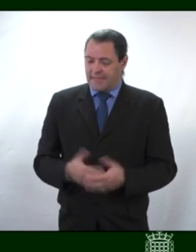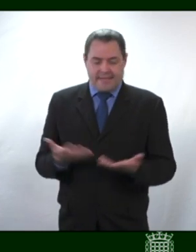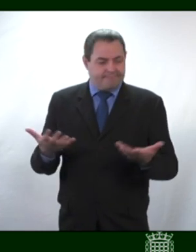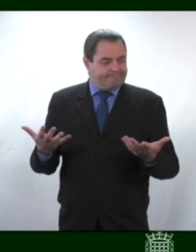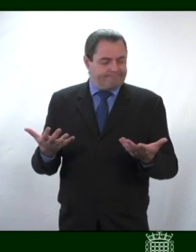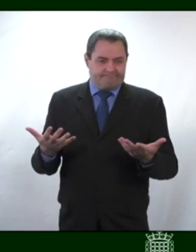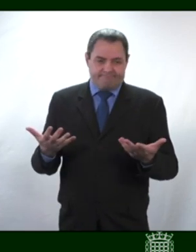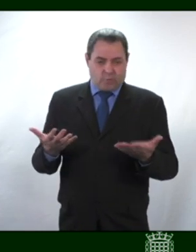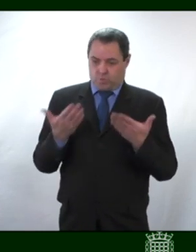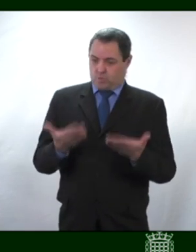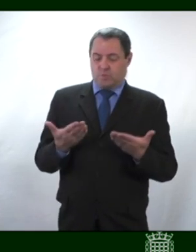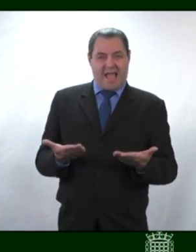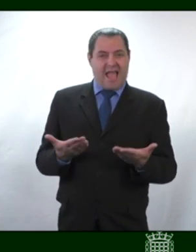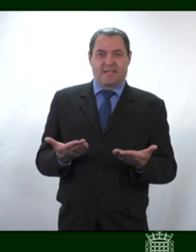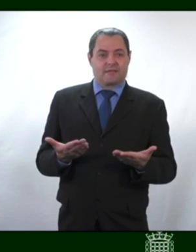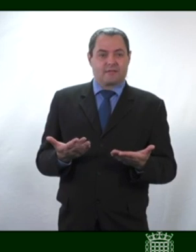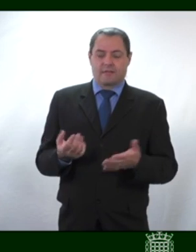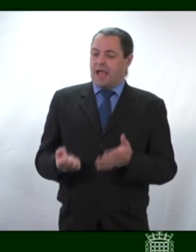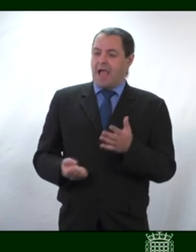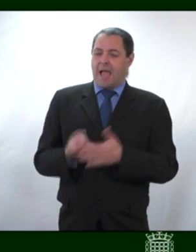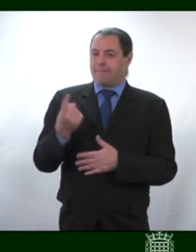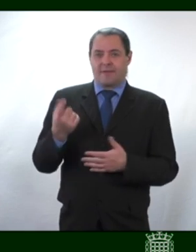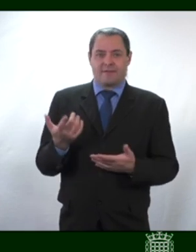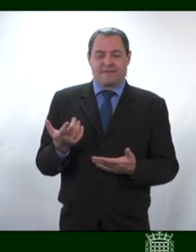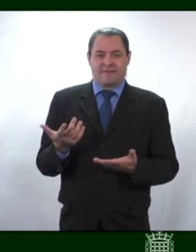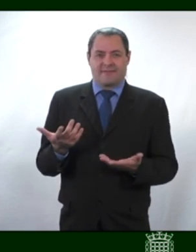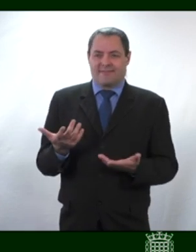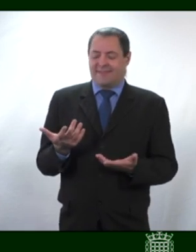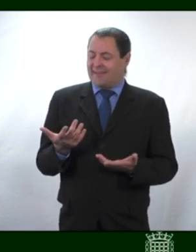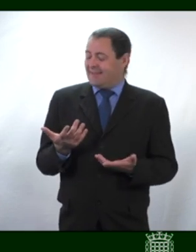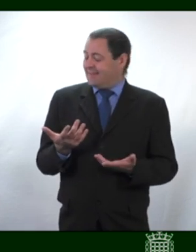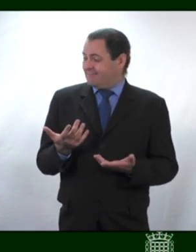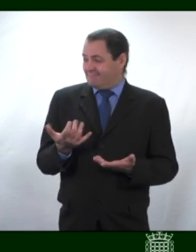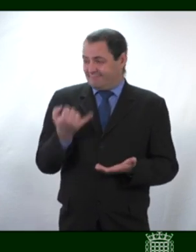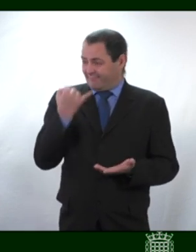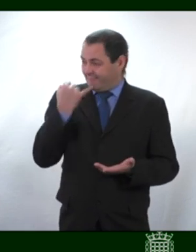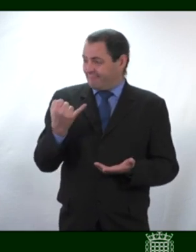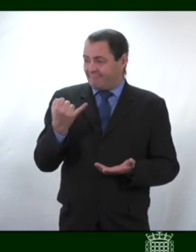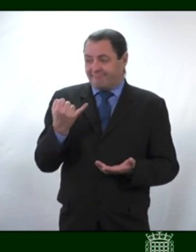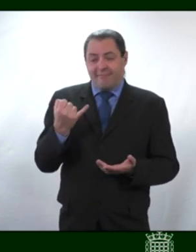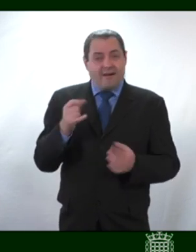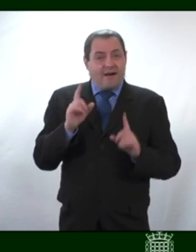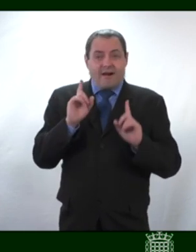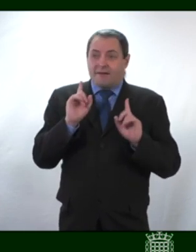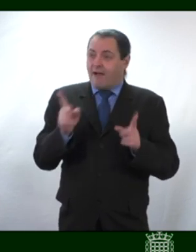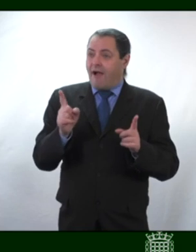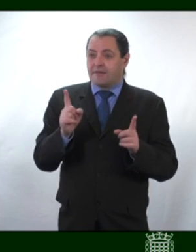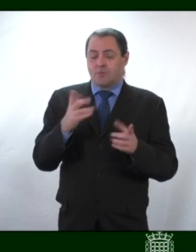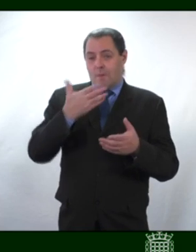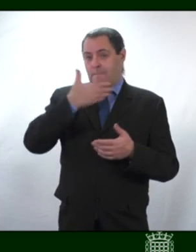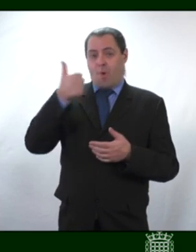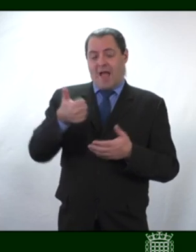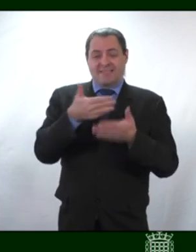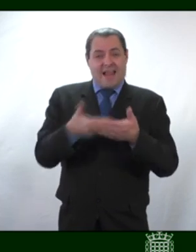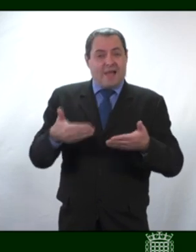to describe today's events without using unparliamentary language. but out of deference to you, I will settle for